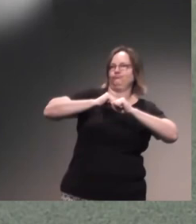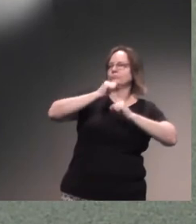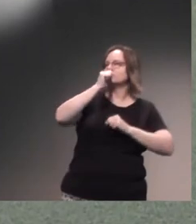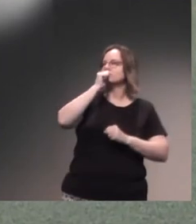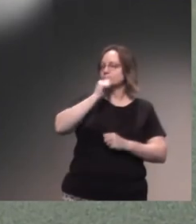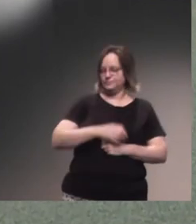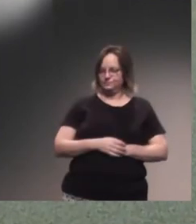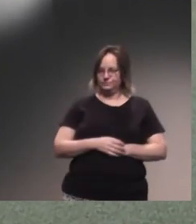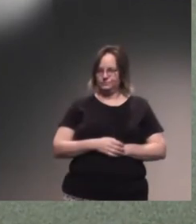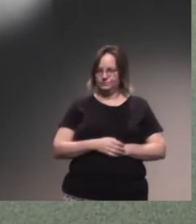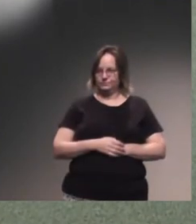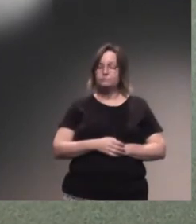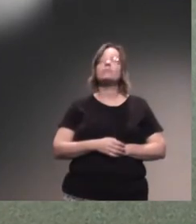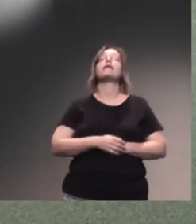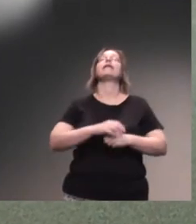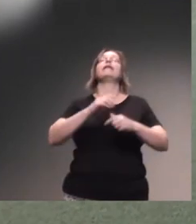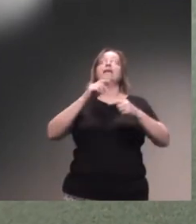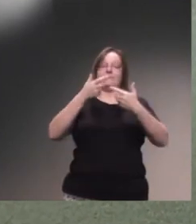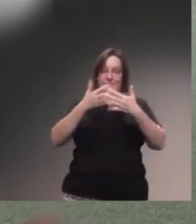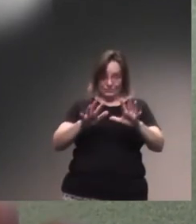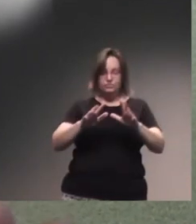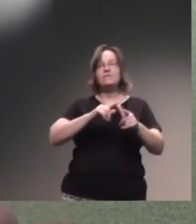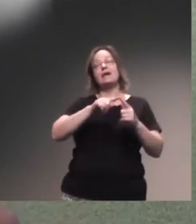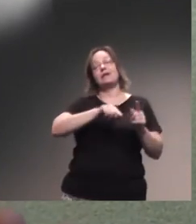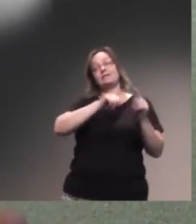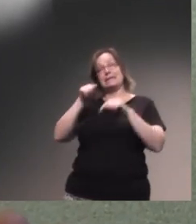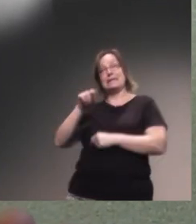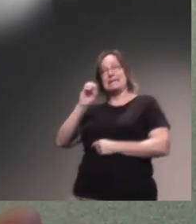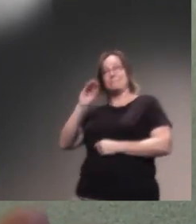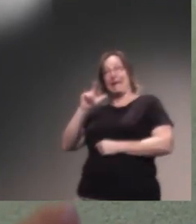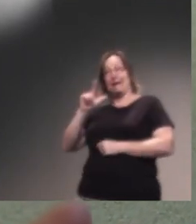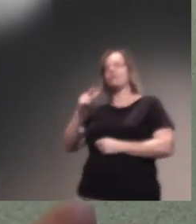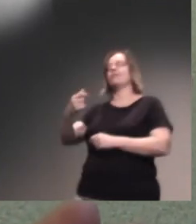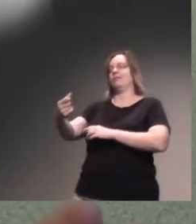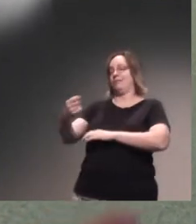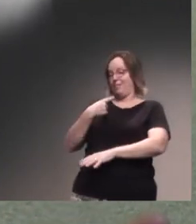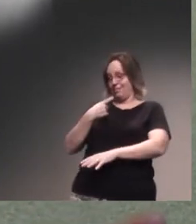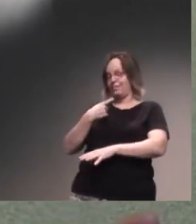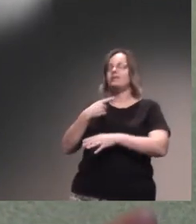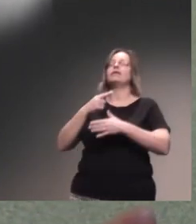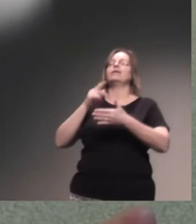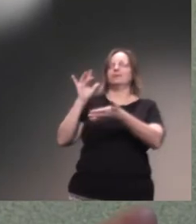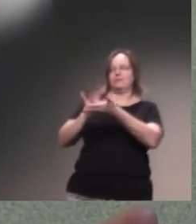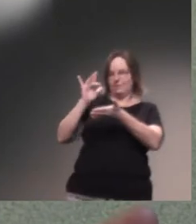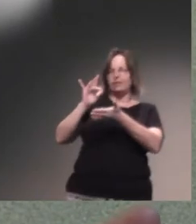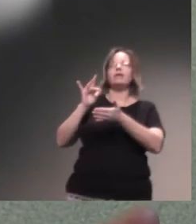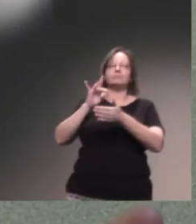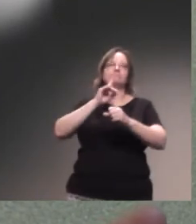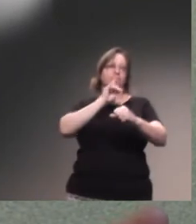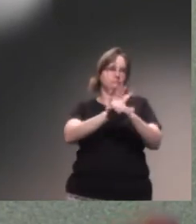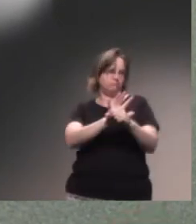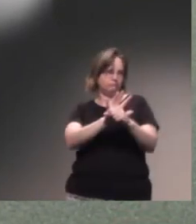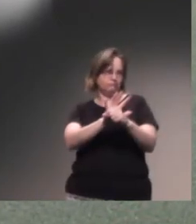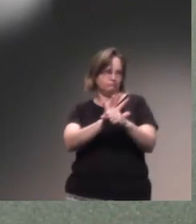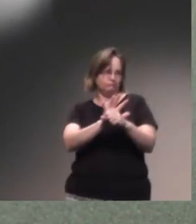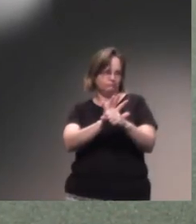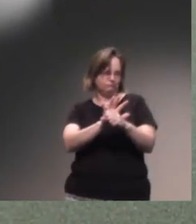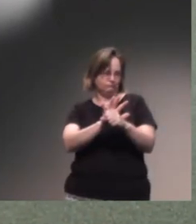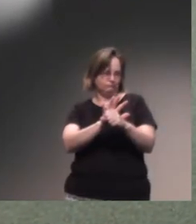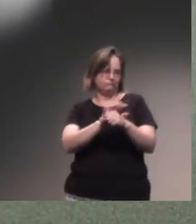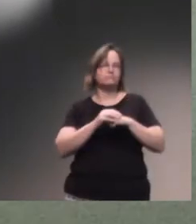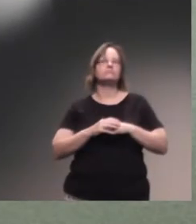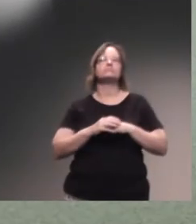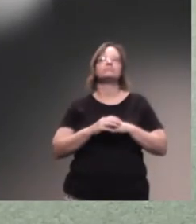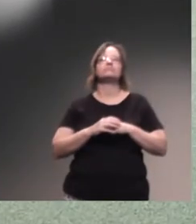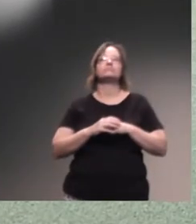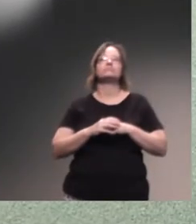you a verification email, which you can access from this screen if you click the link indicated. You can also access